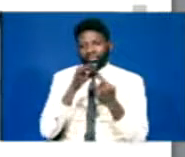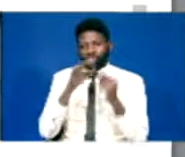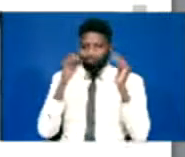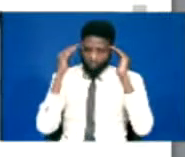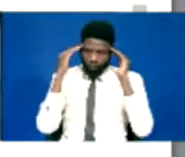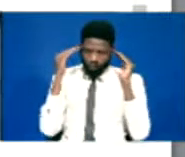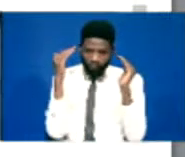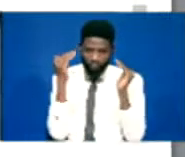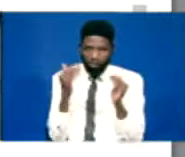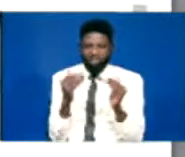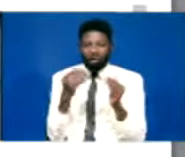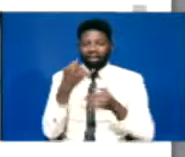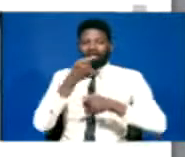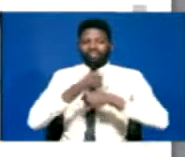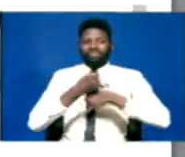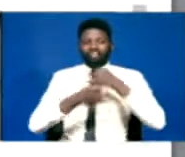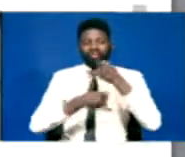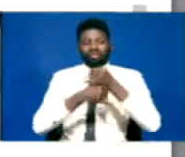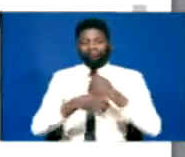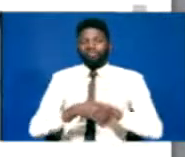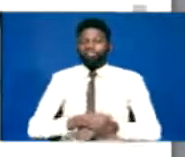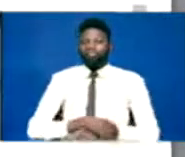In 2019, we had the